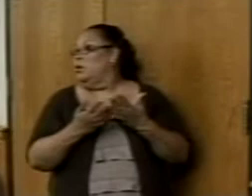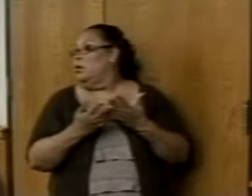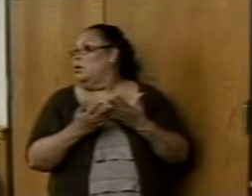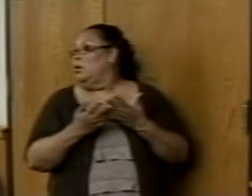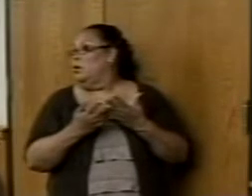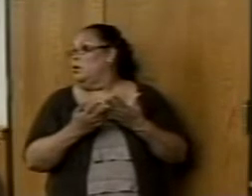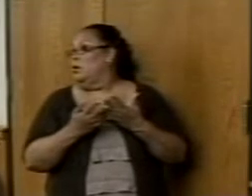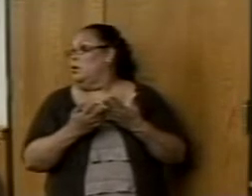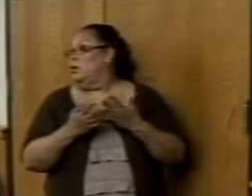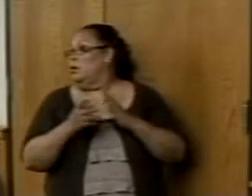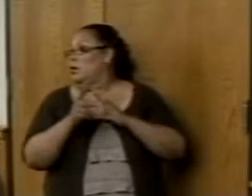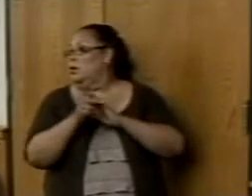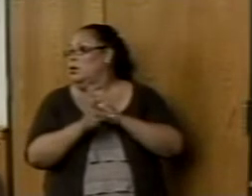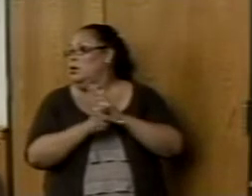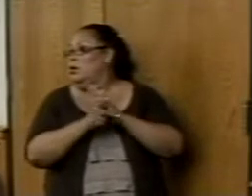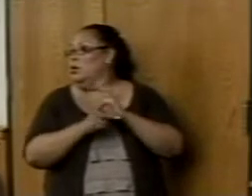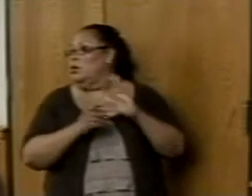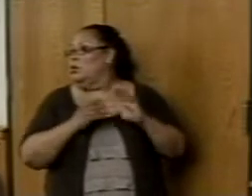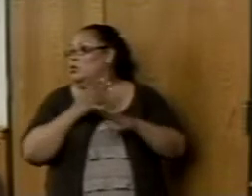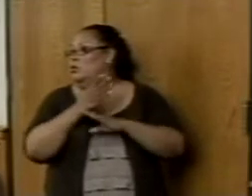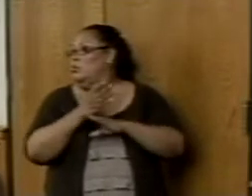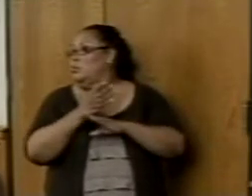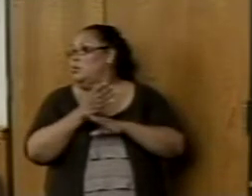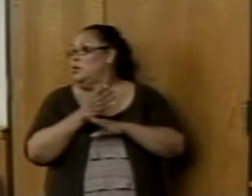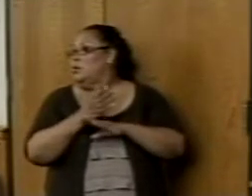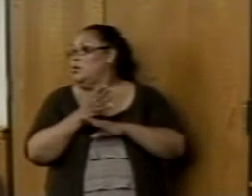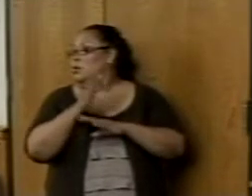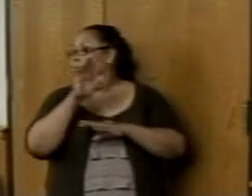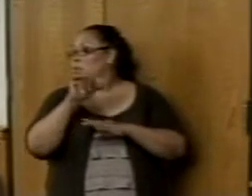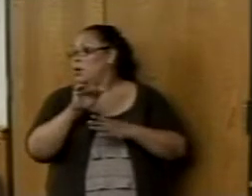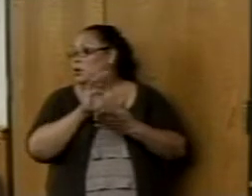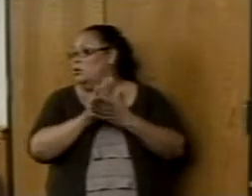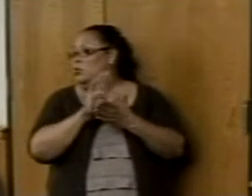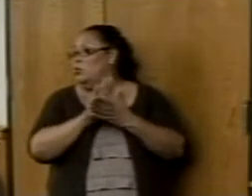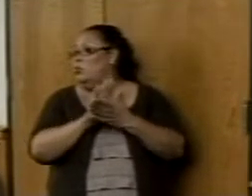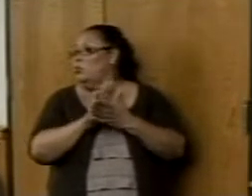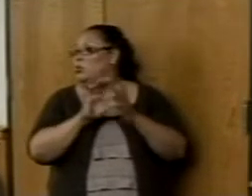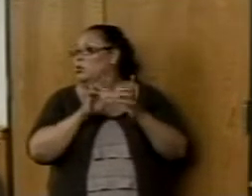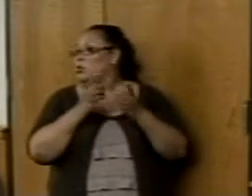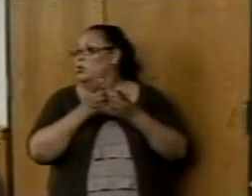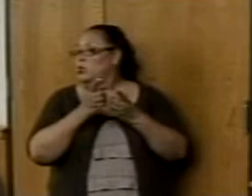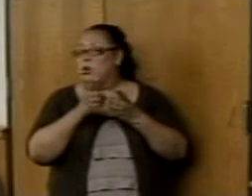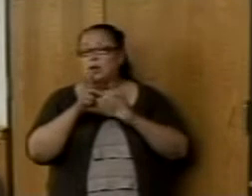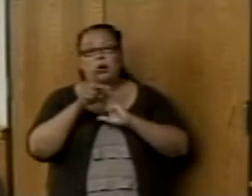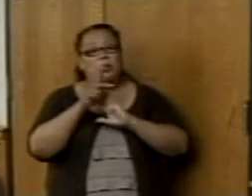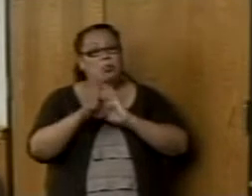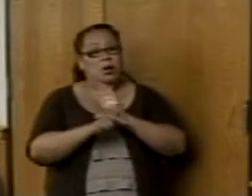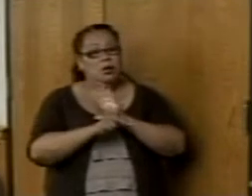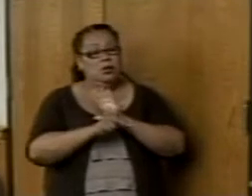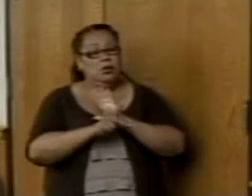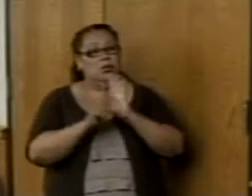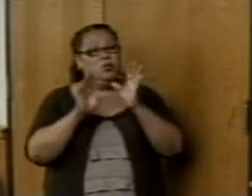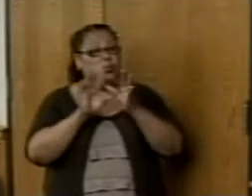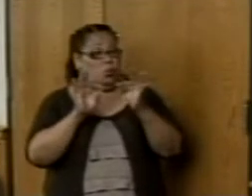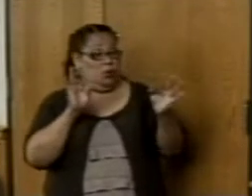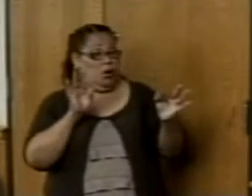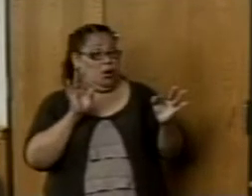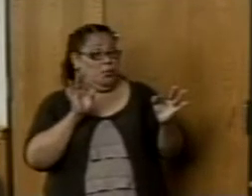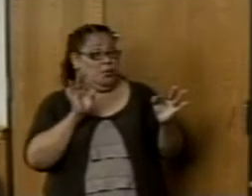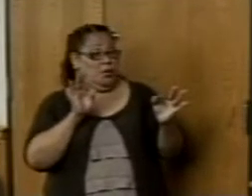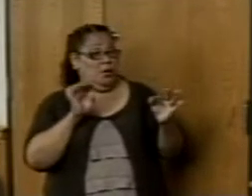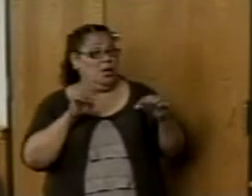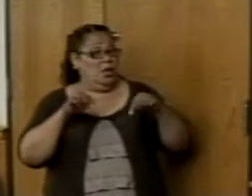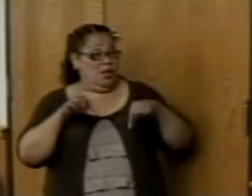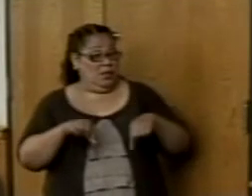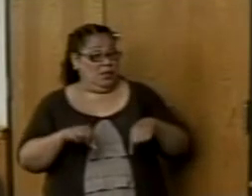the policies are superseded in this book by school district policies. So the comment that was made about that